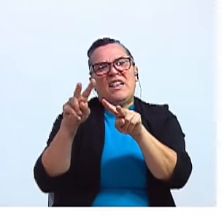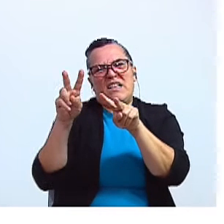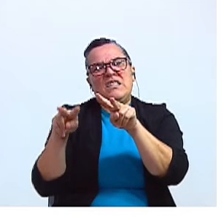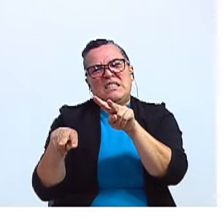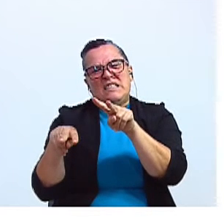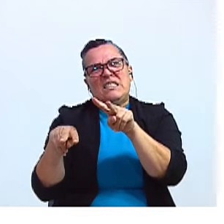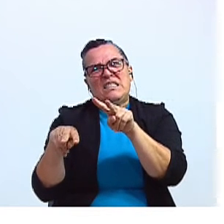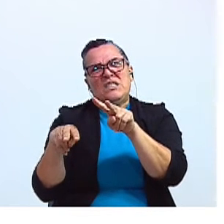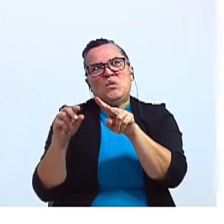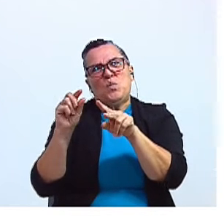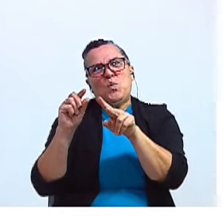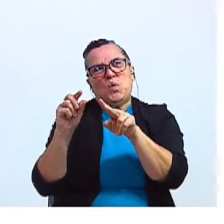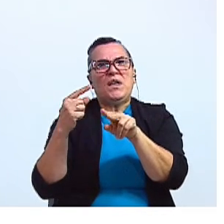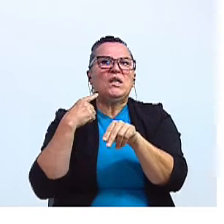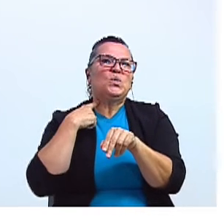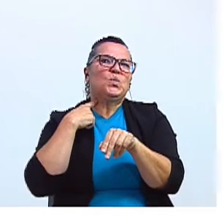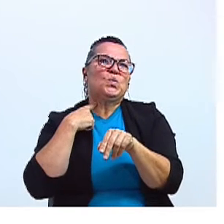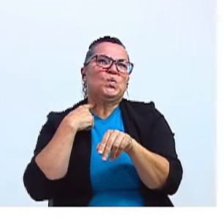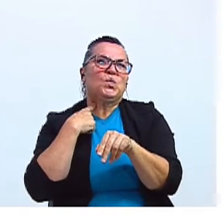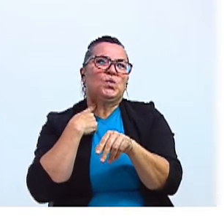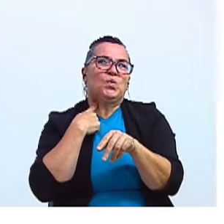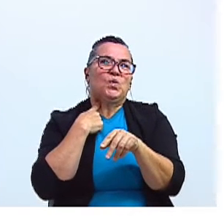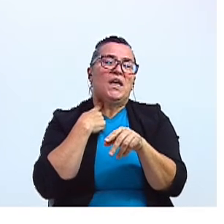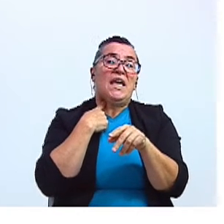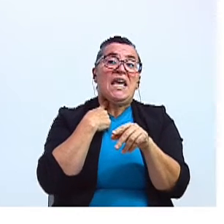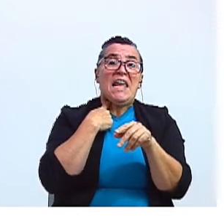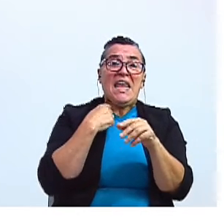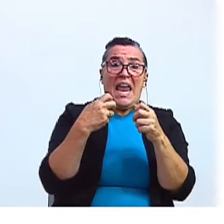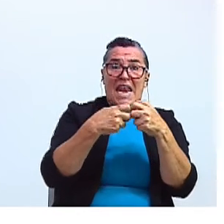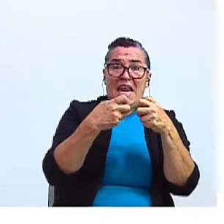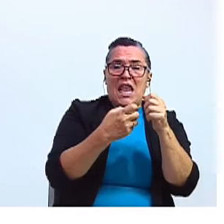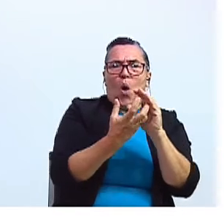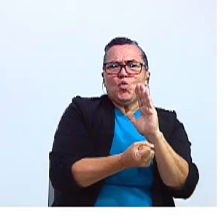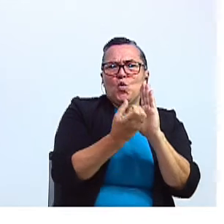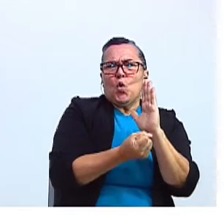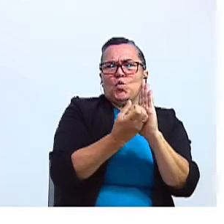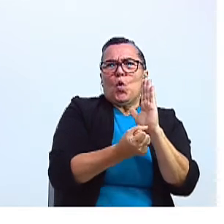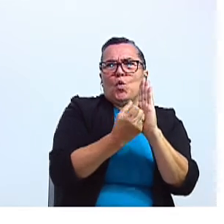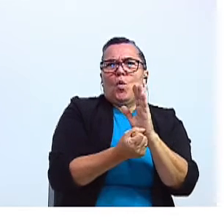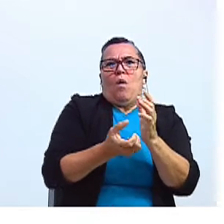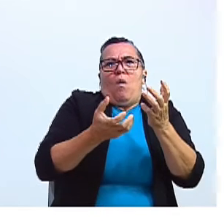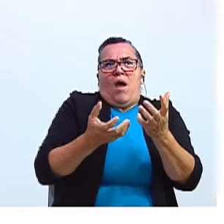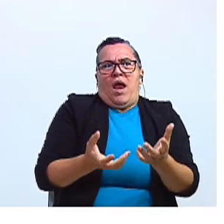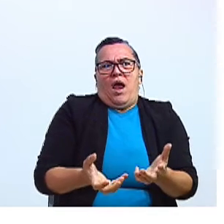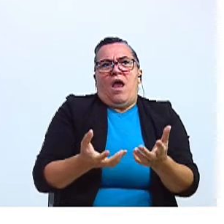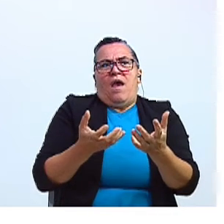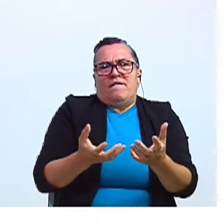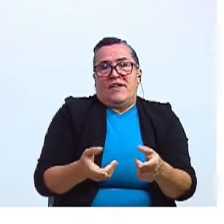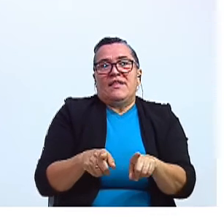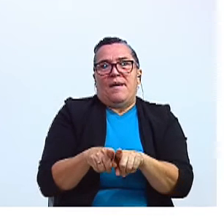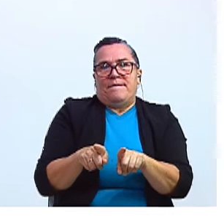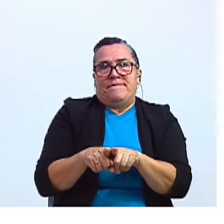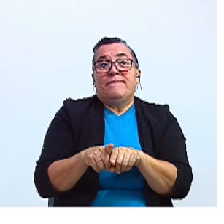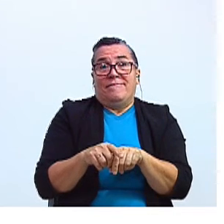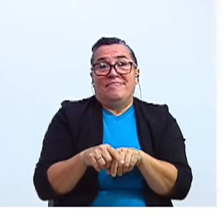It is a little expensive and energy consuming and very heavy. Next.